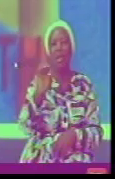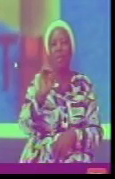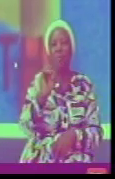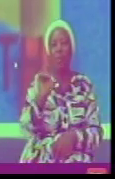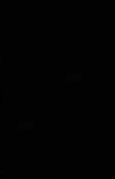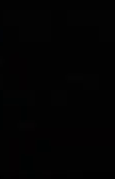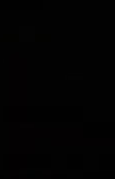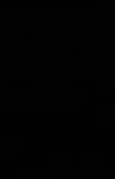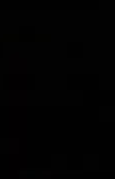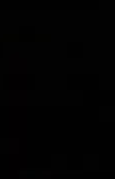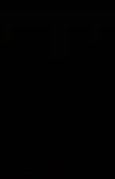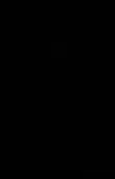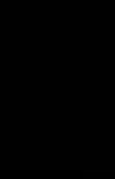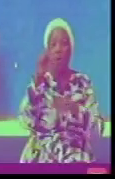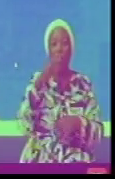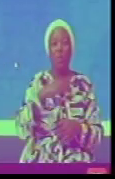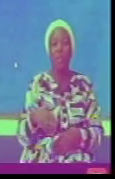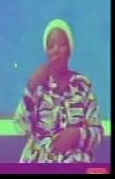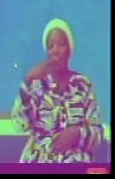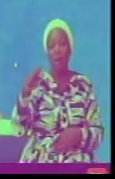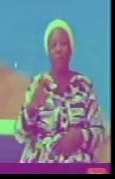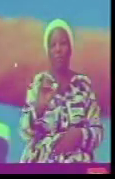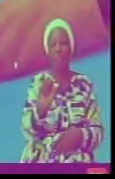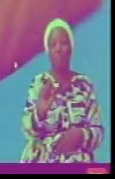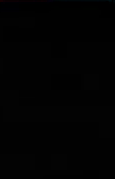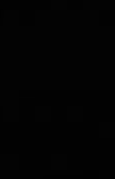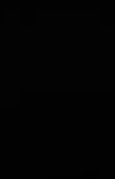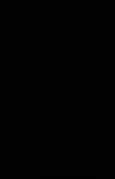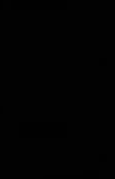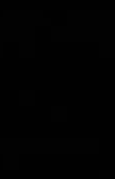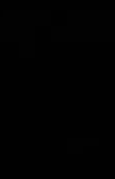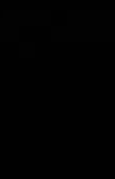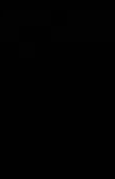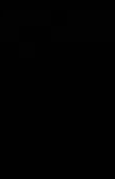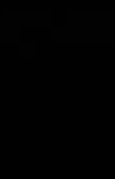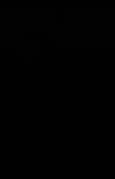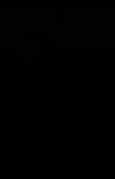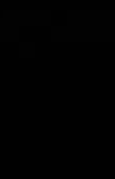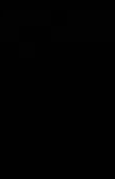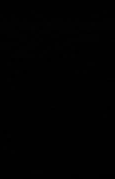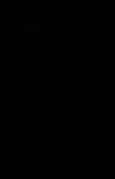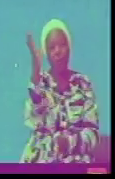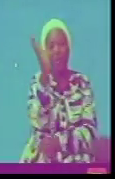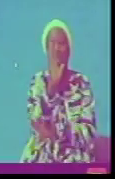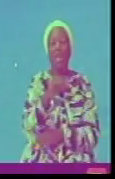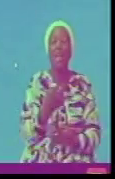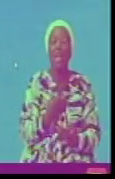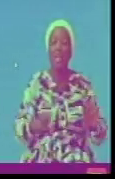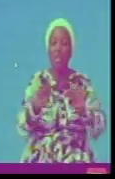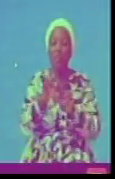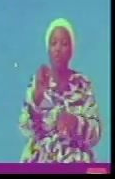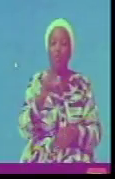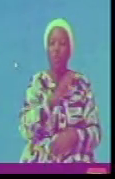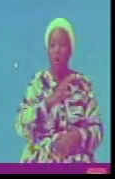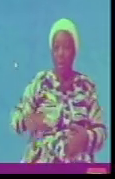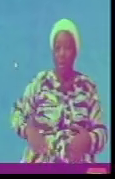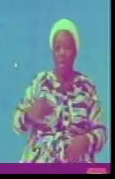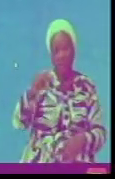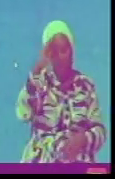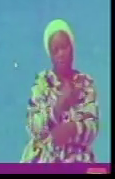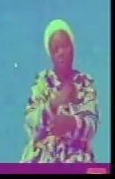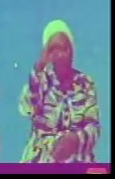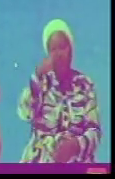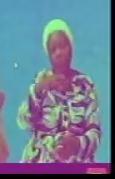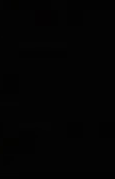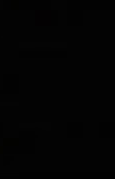story said, as Moses lifted up the serpent in the wilderness, even